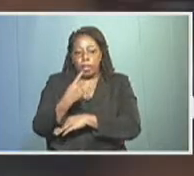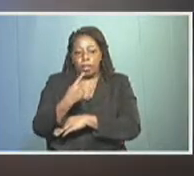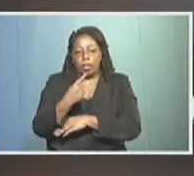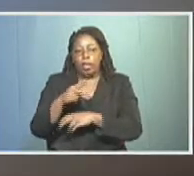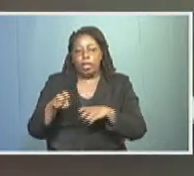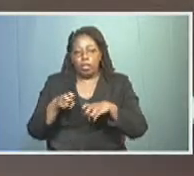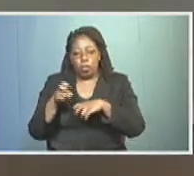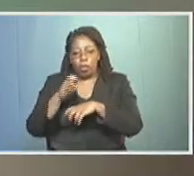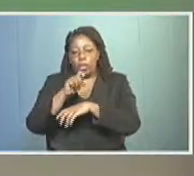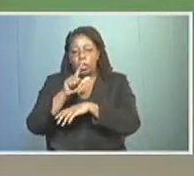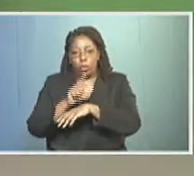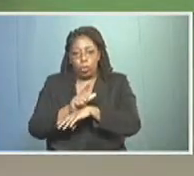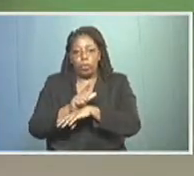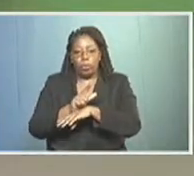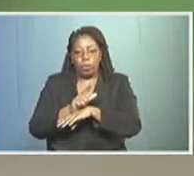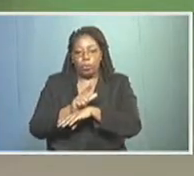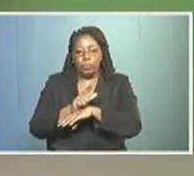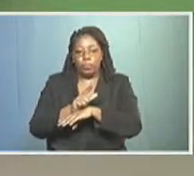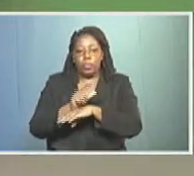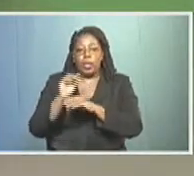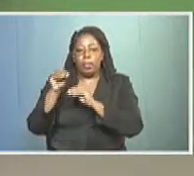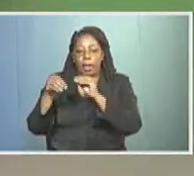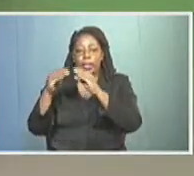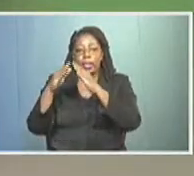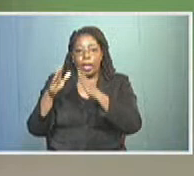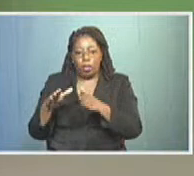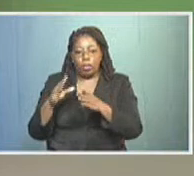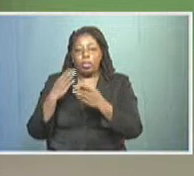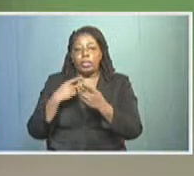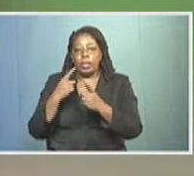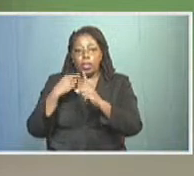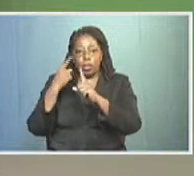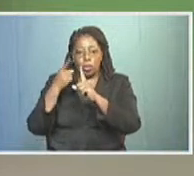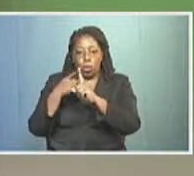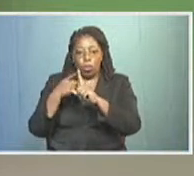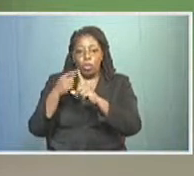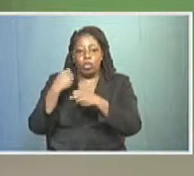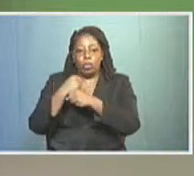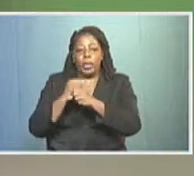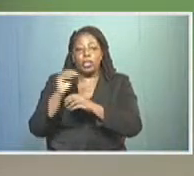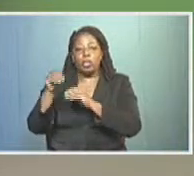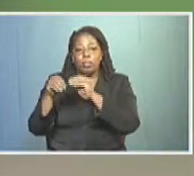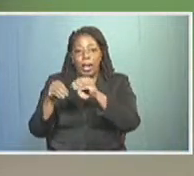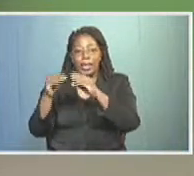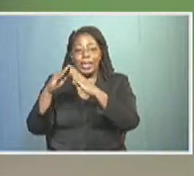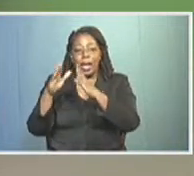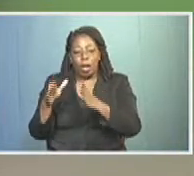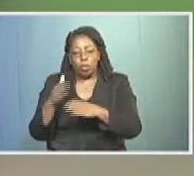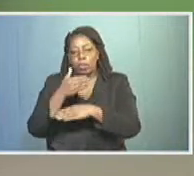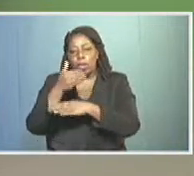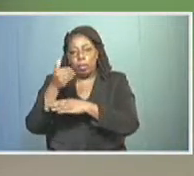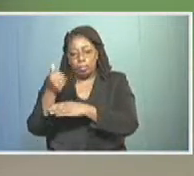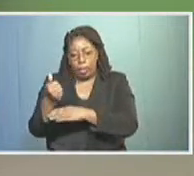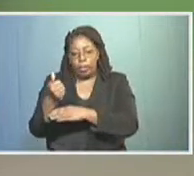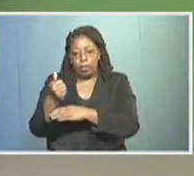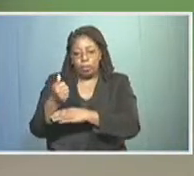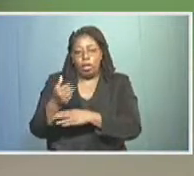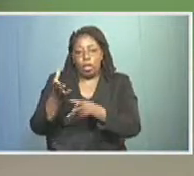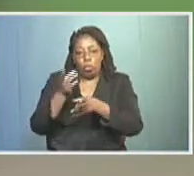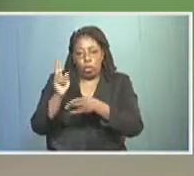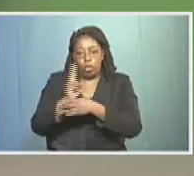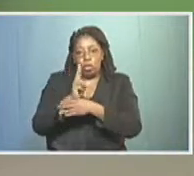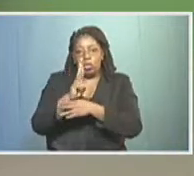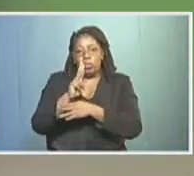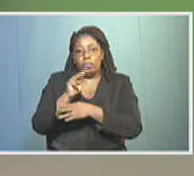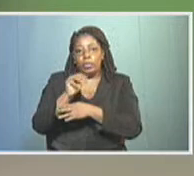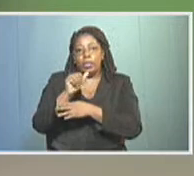Eleuthera's Greencastle and Hatchet Bay packing houses. The goal, he says, is to make packing houses more efficient. Officials want to use